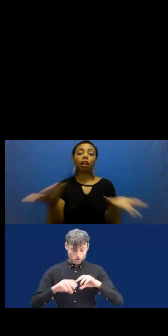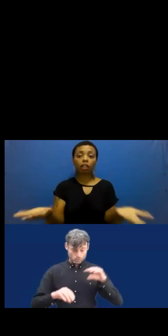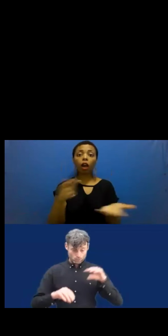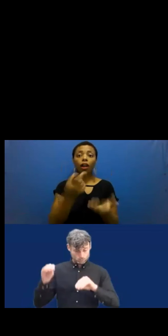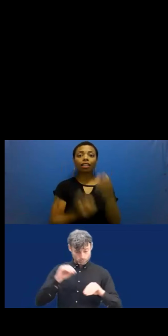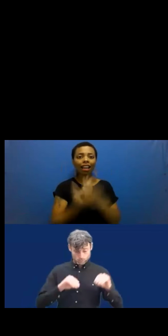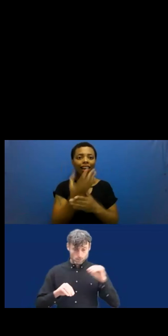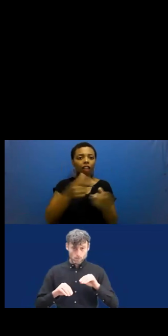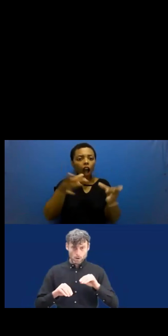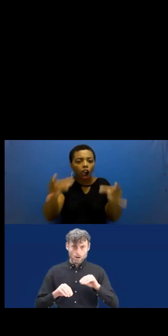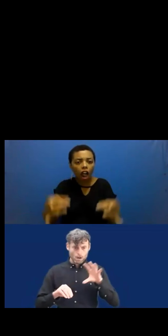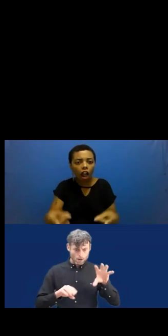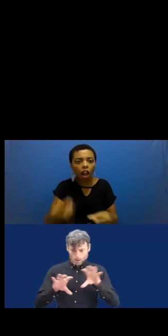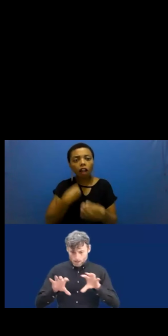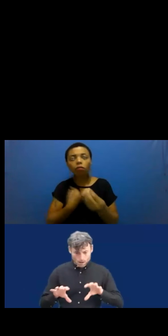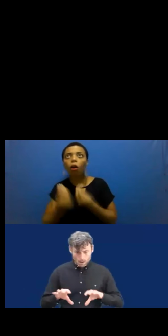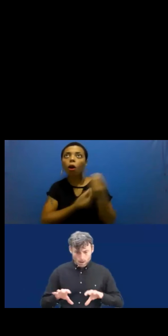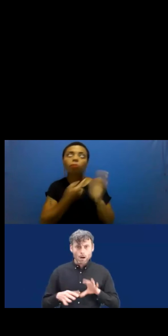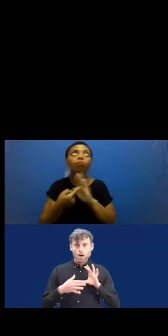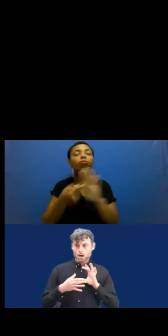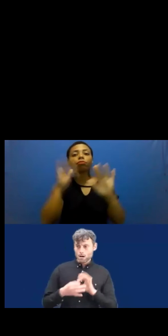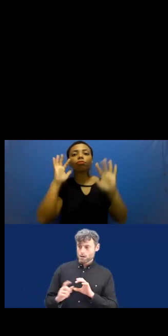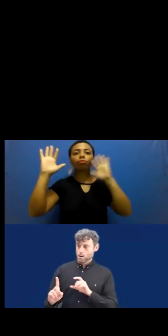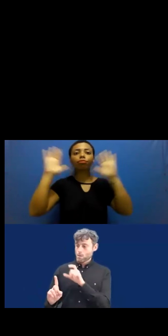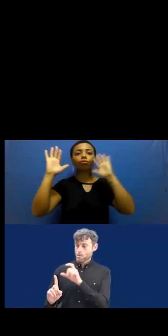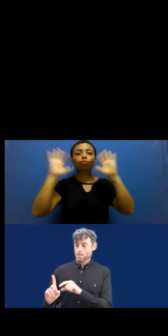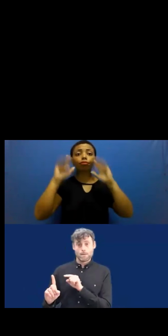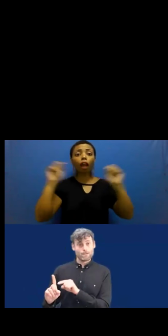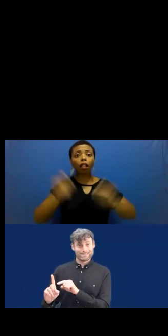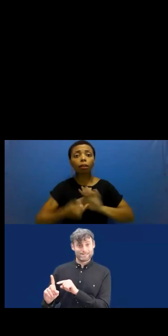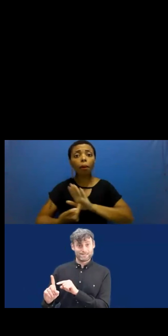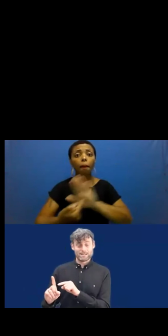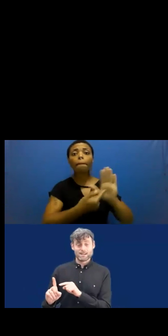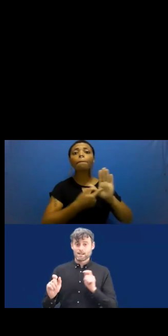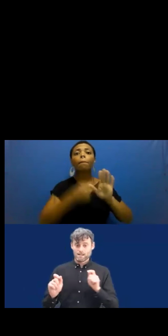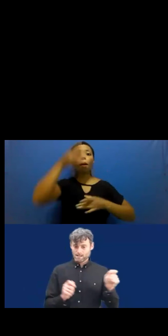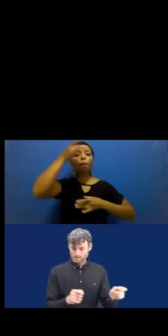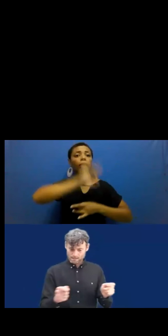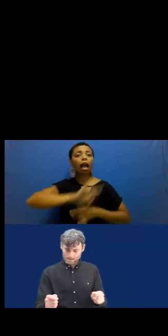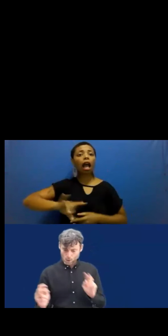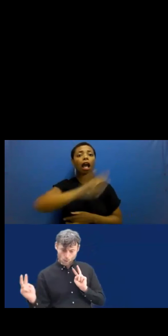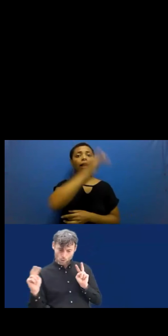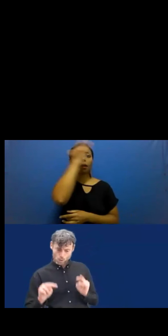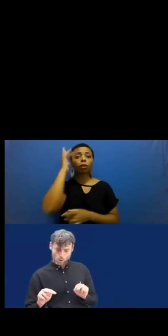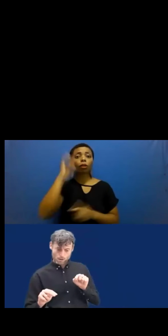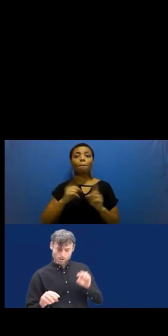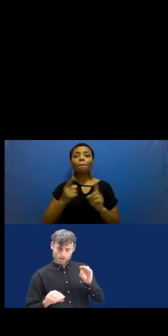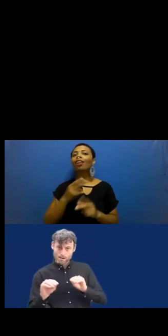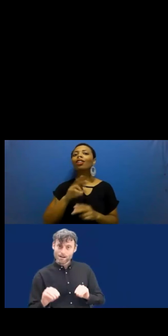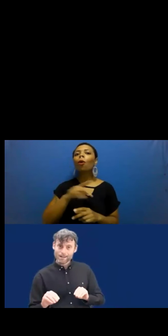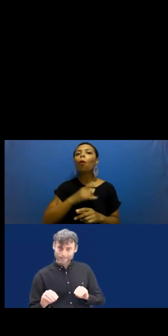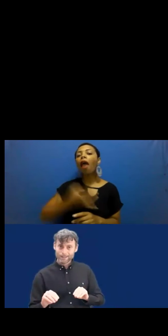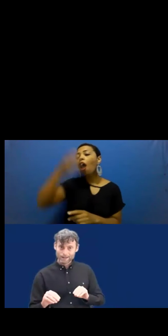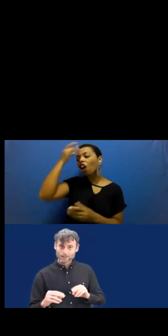a representation or narrative performance in which talking and thinking as well as not conscious acting is